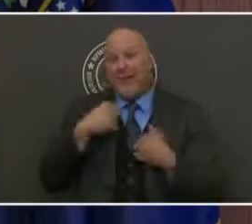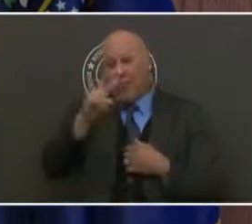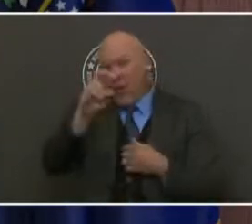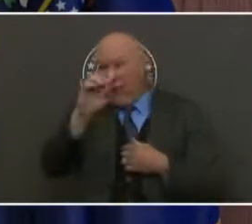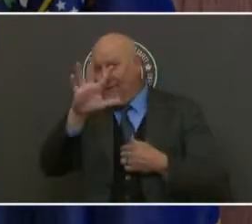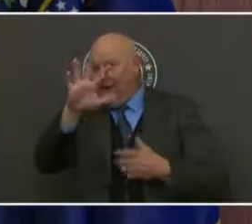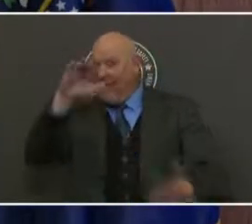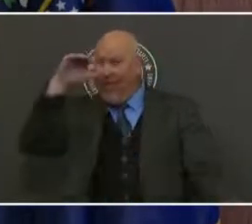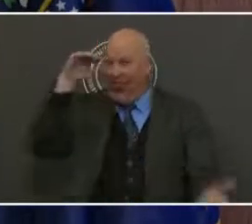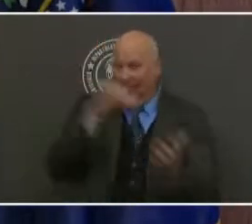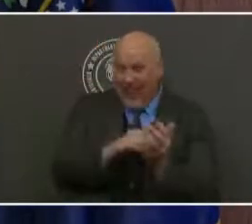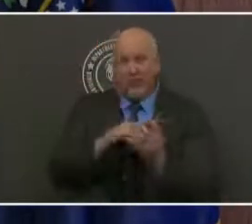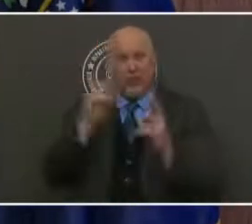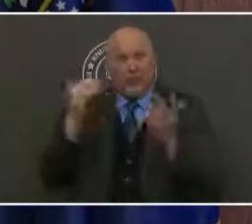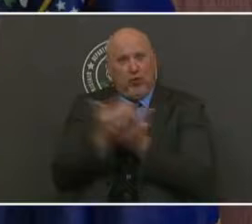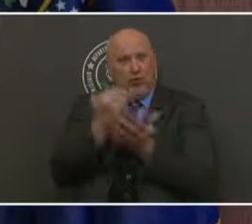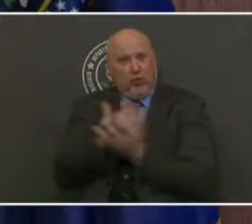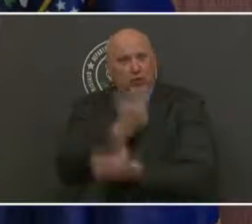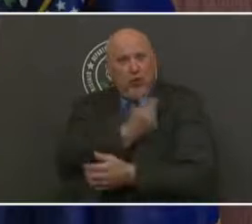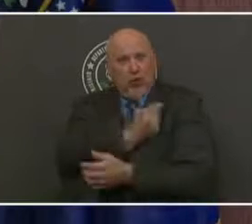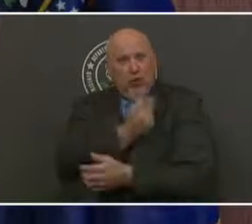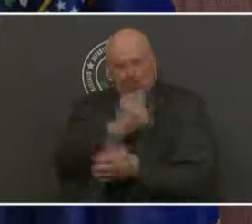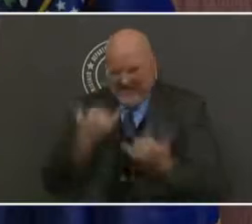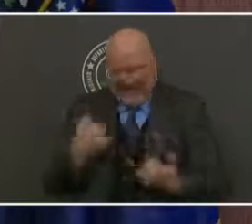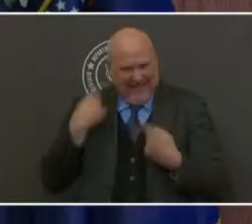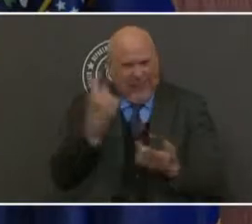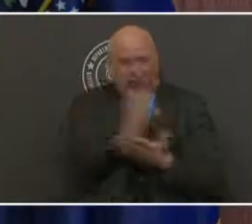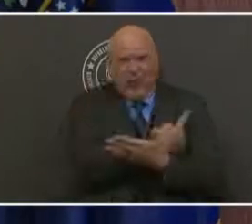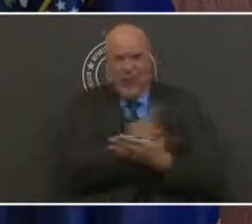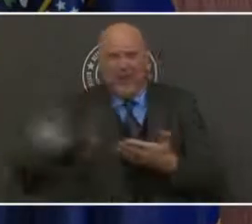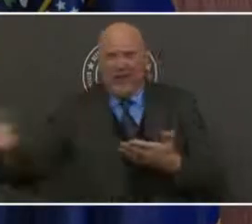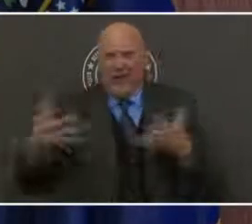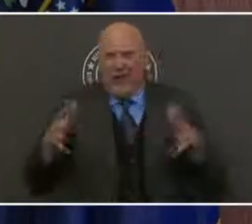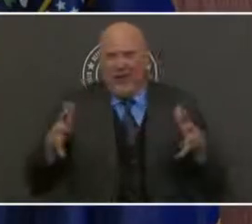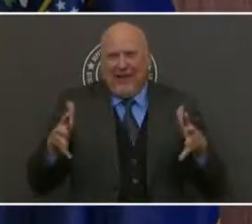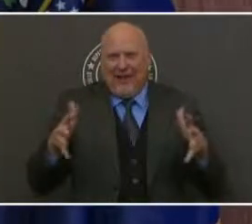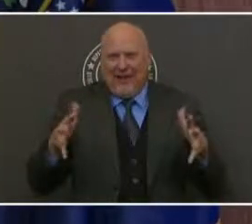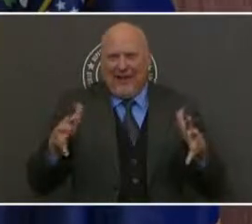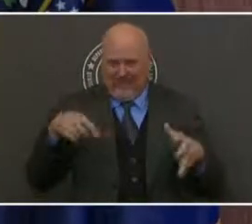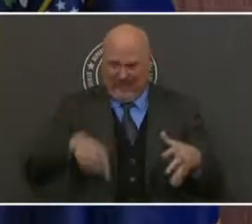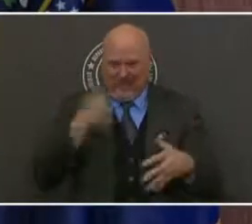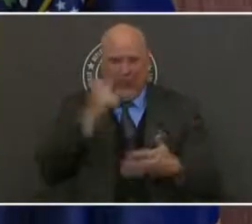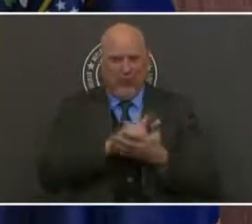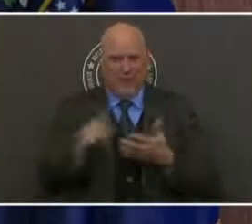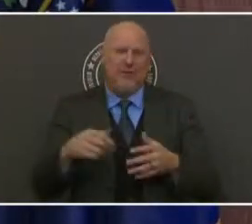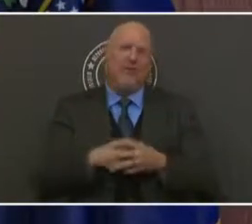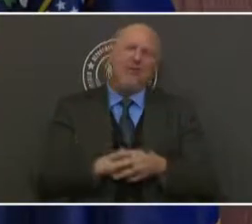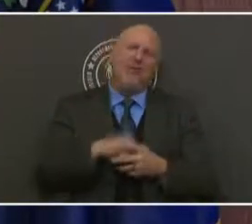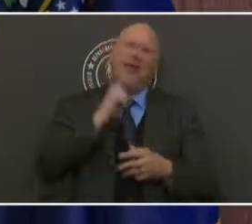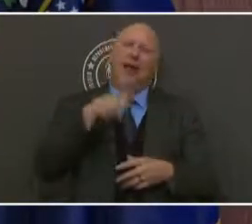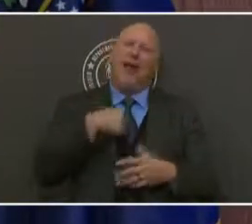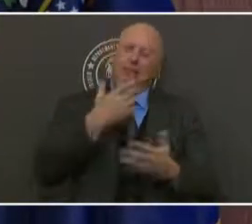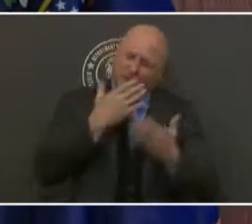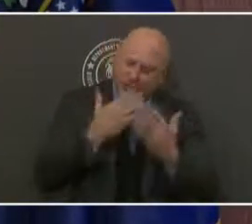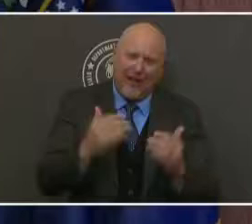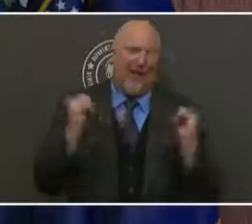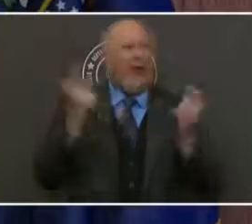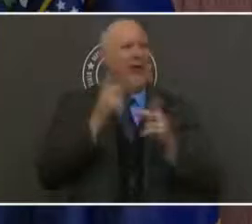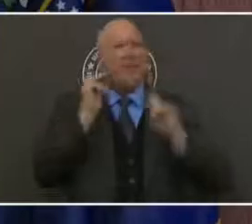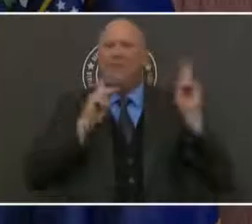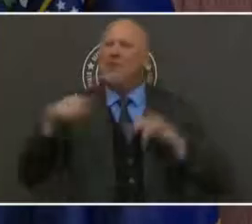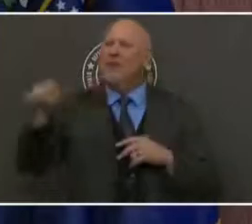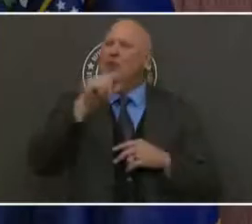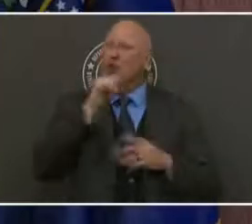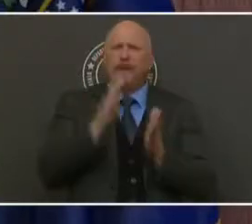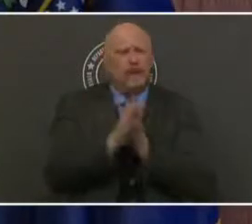yet here in the state of Utah. So thanks to all of you who have gotten your vaccines. For those of you that have not, there are